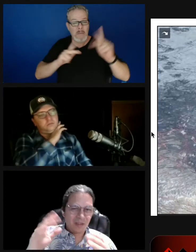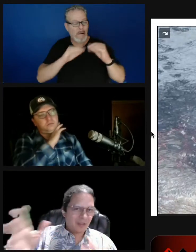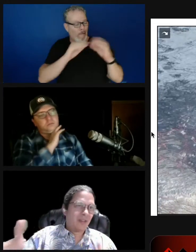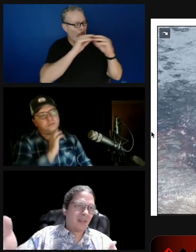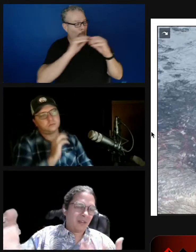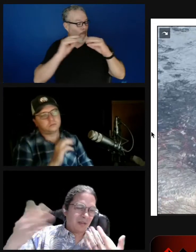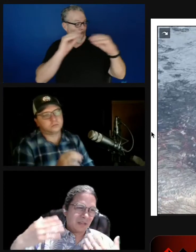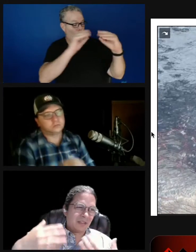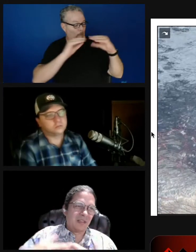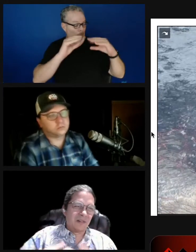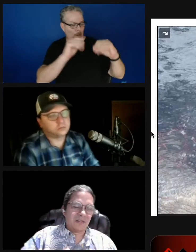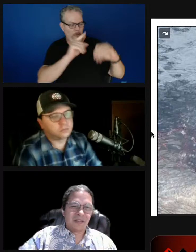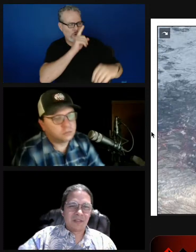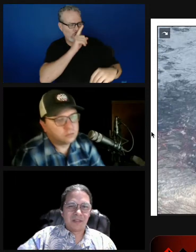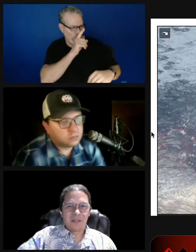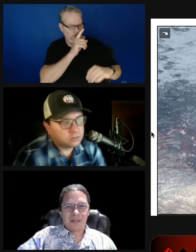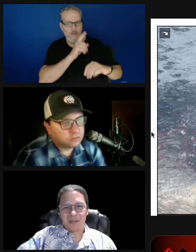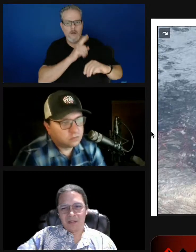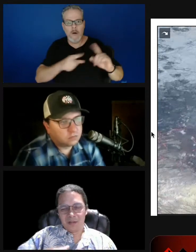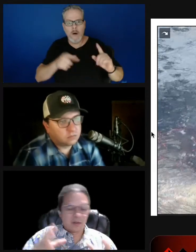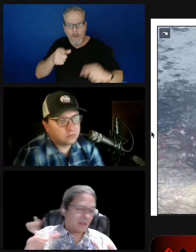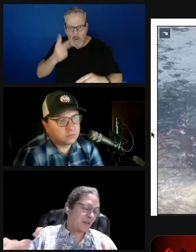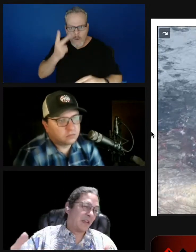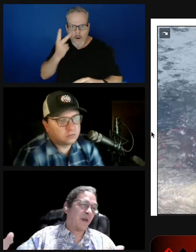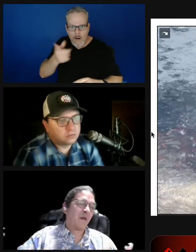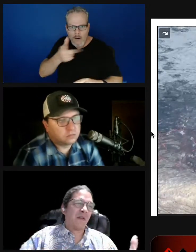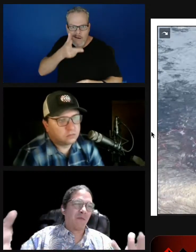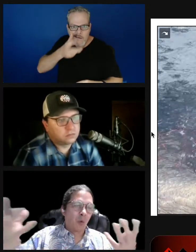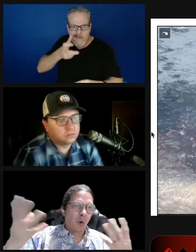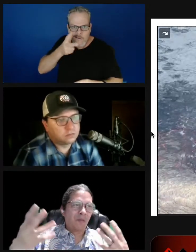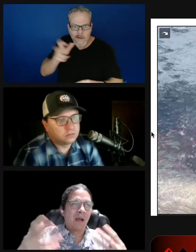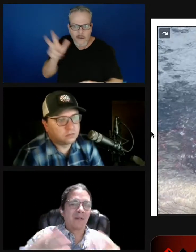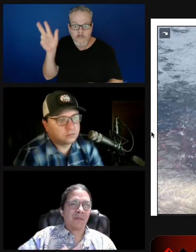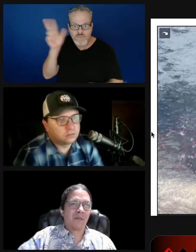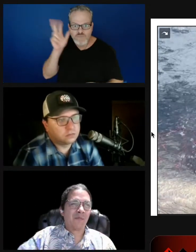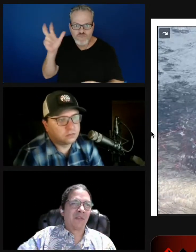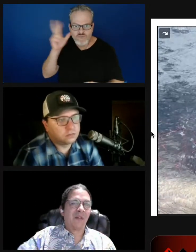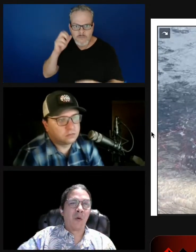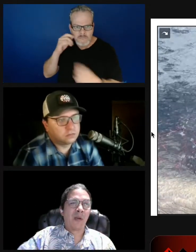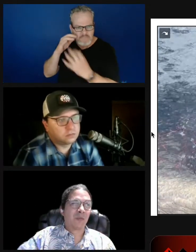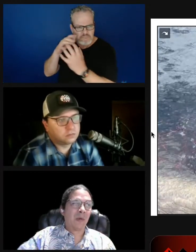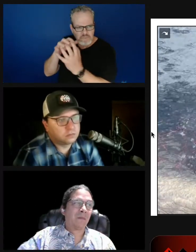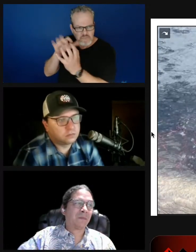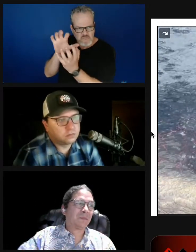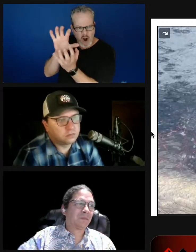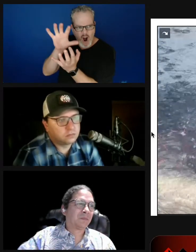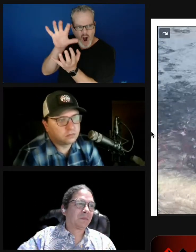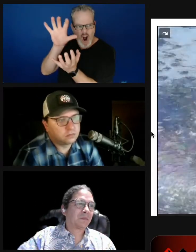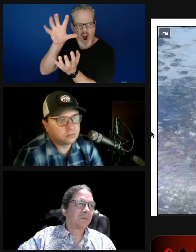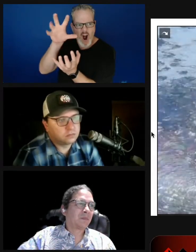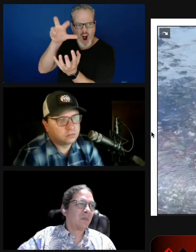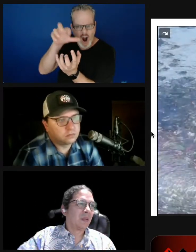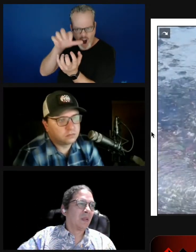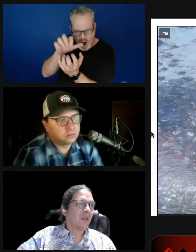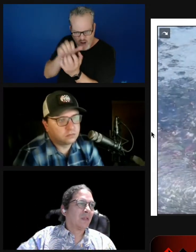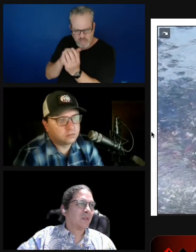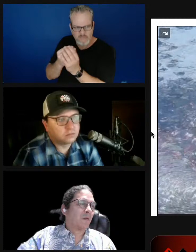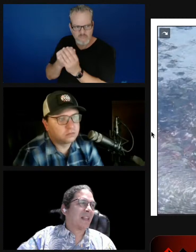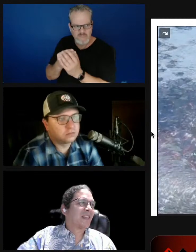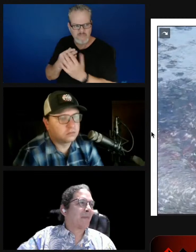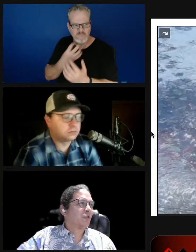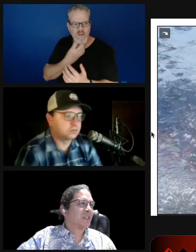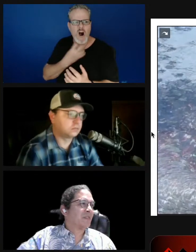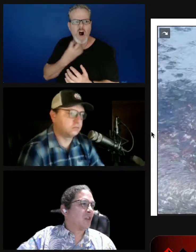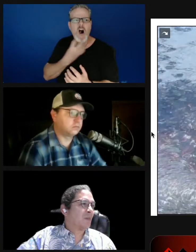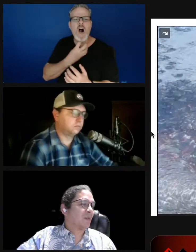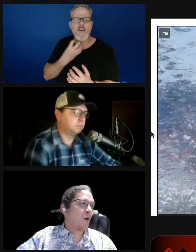see that you can hear that roar of the fountain from really far away as well. So